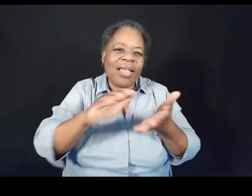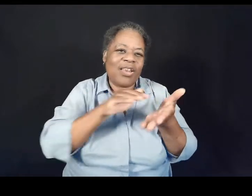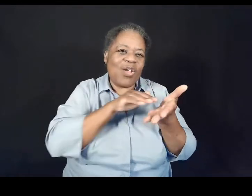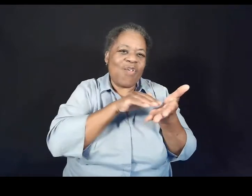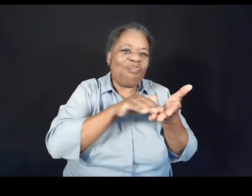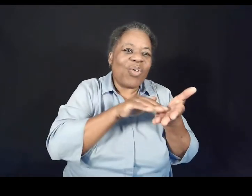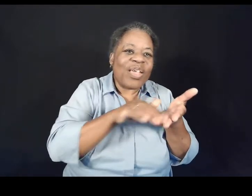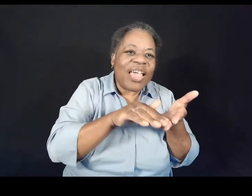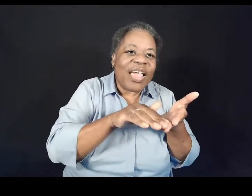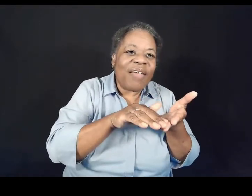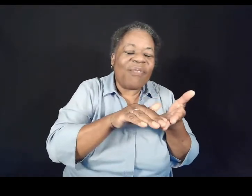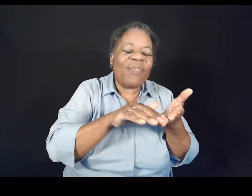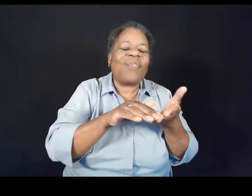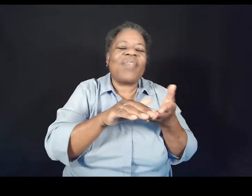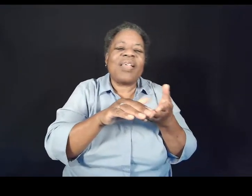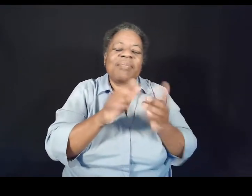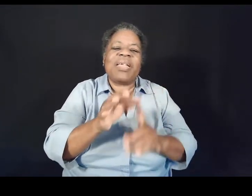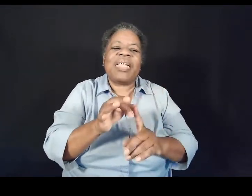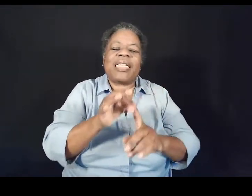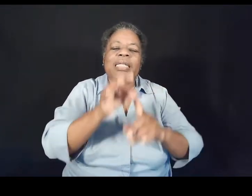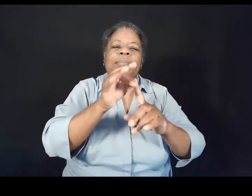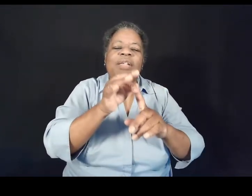you have reason not to be kind and forgiving.